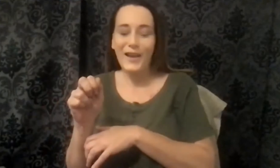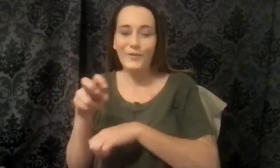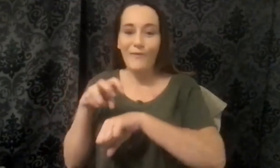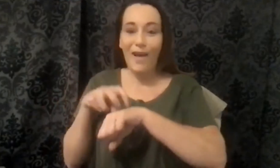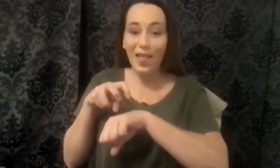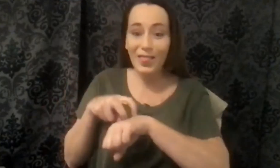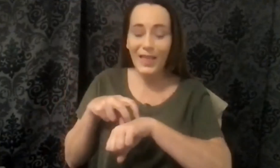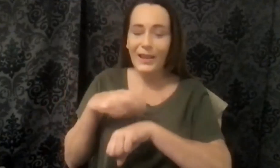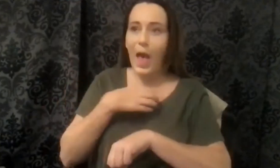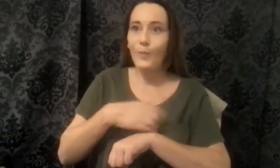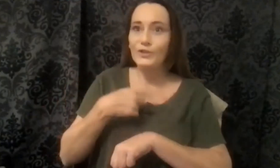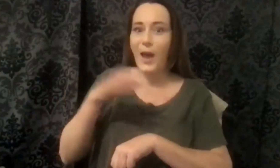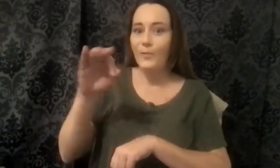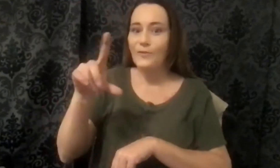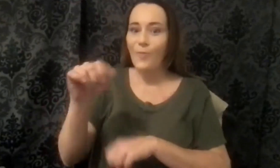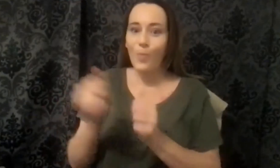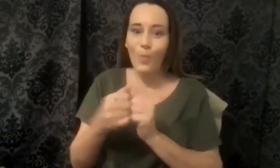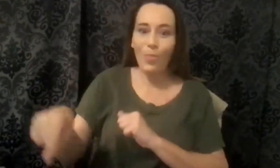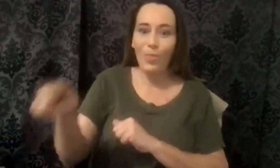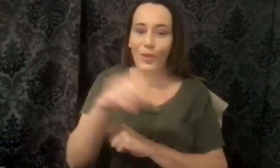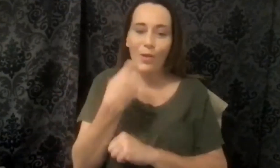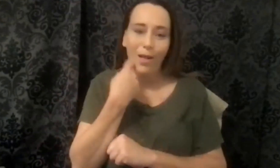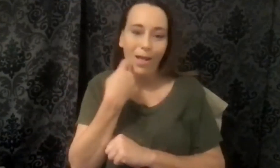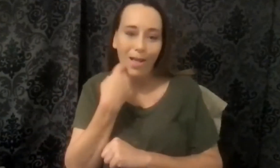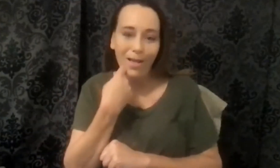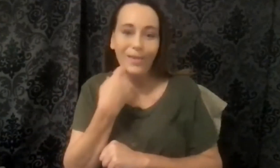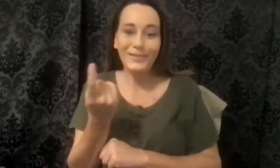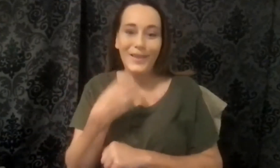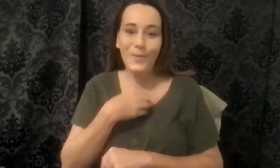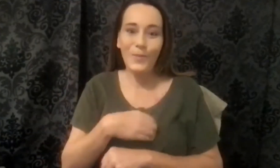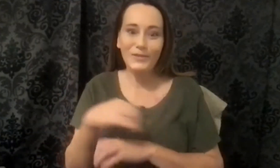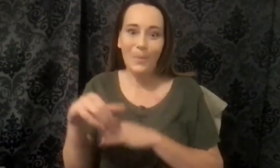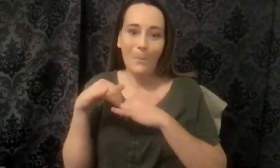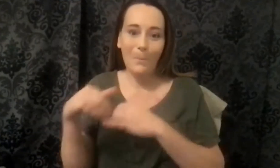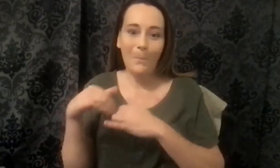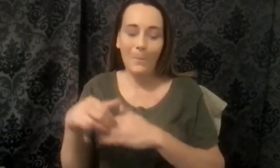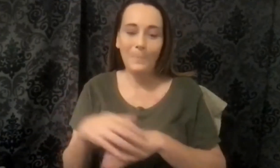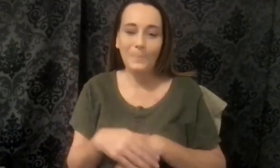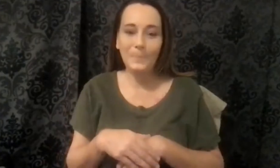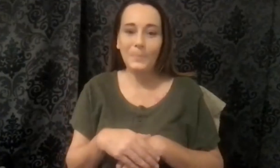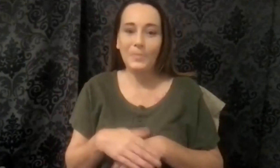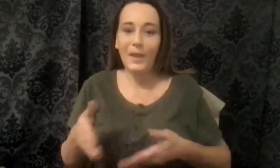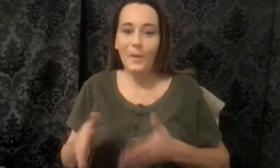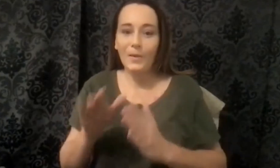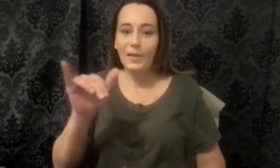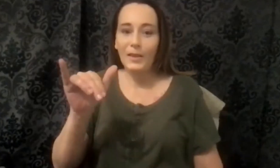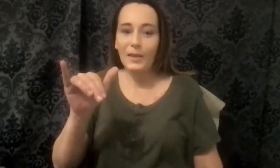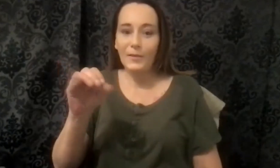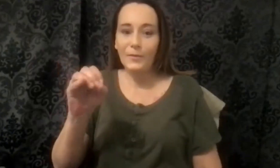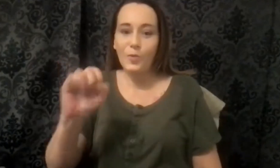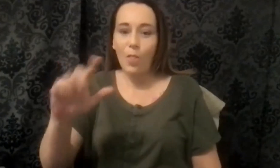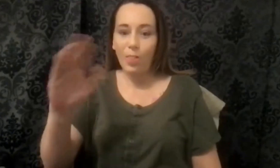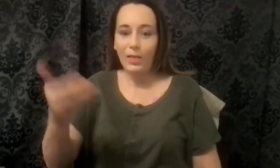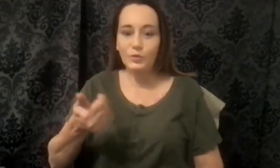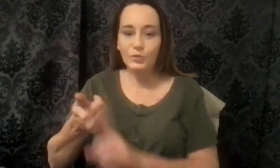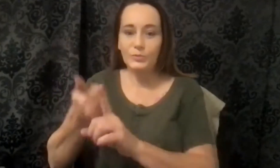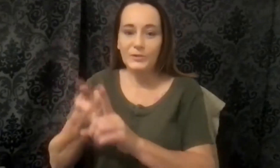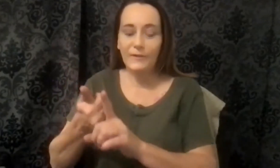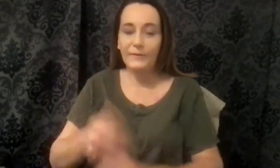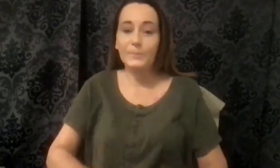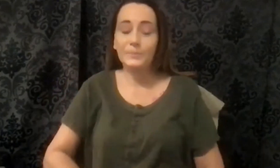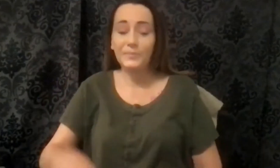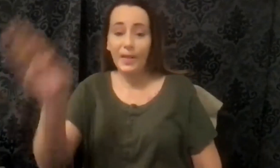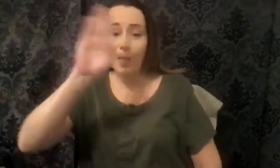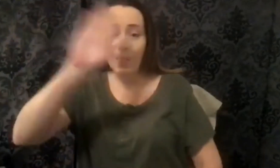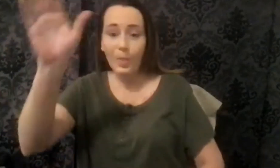back in Florida with you guys like I was a few weeks ago. And I'll let Yoel introduce himself. Hello, everybody. My